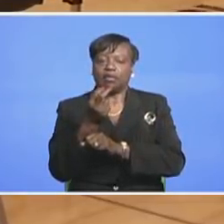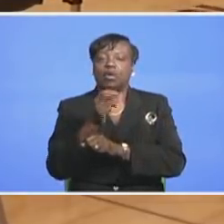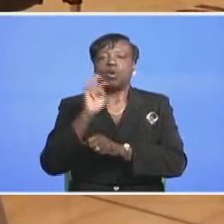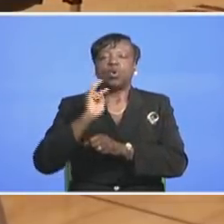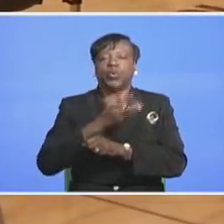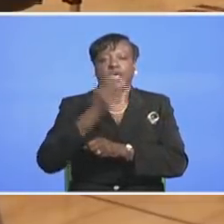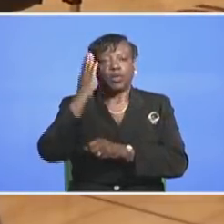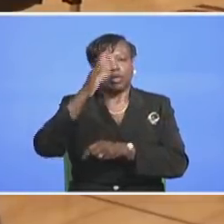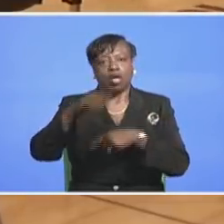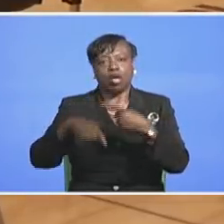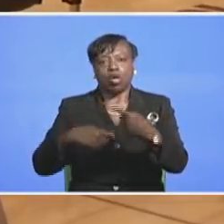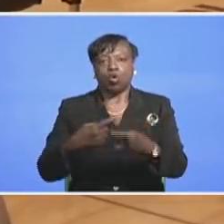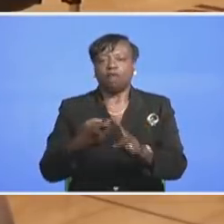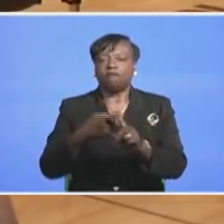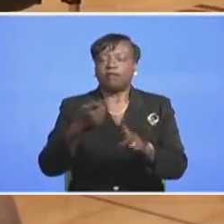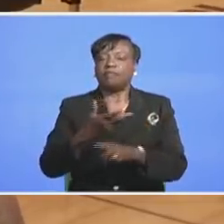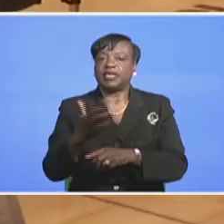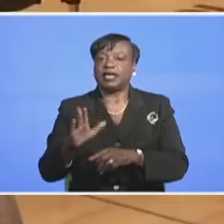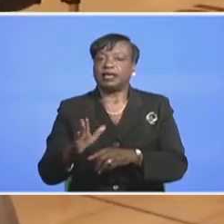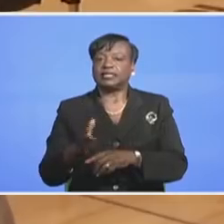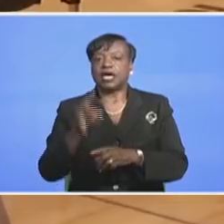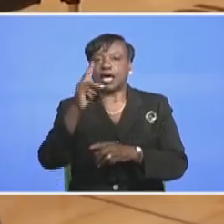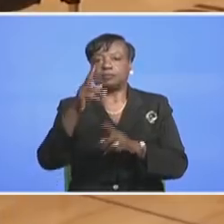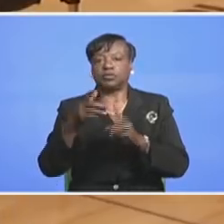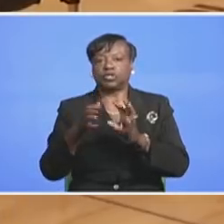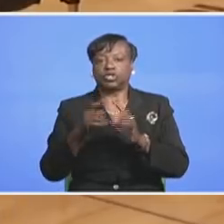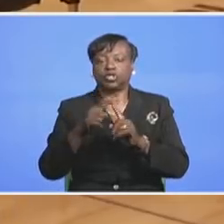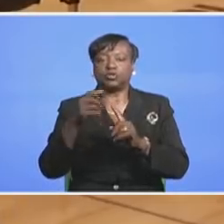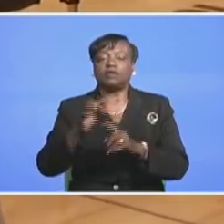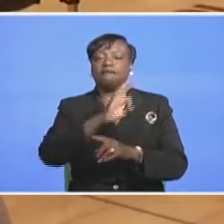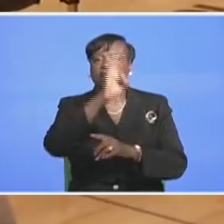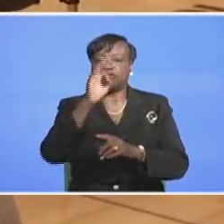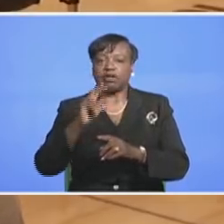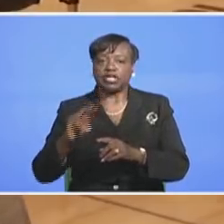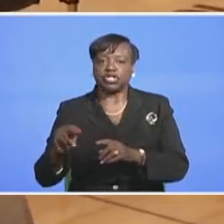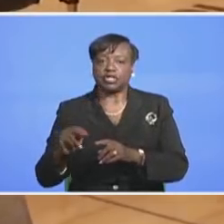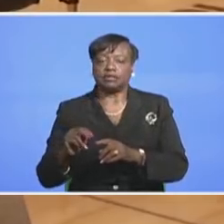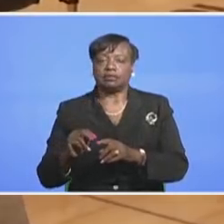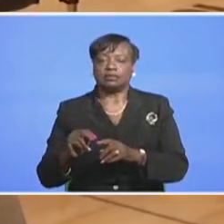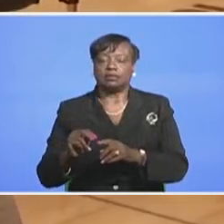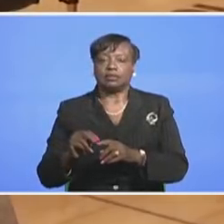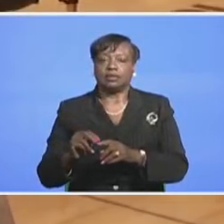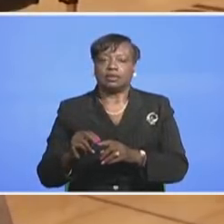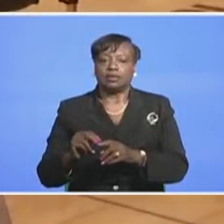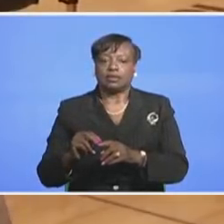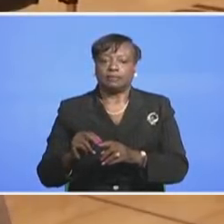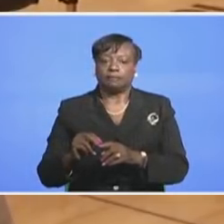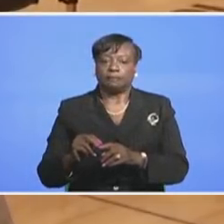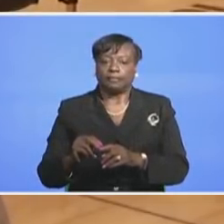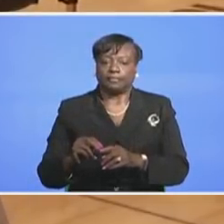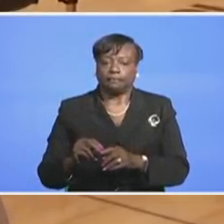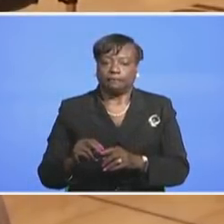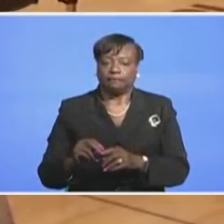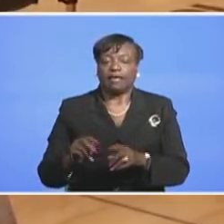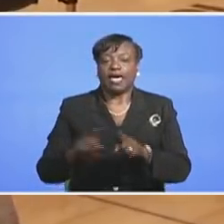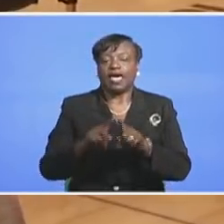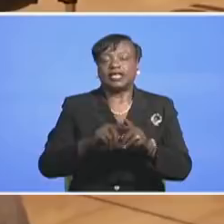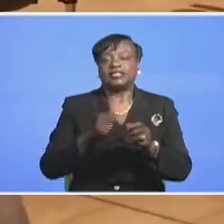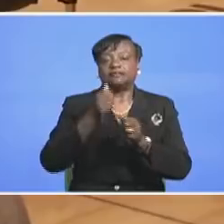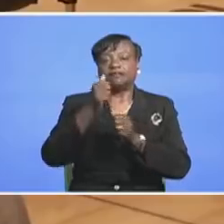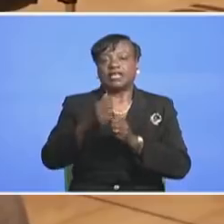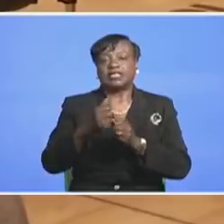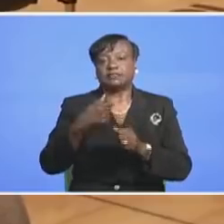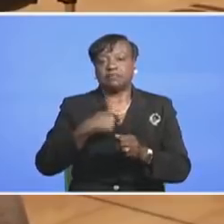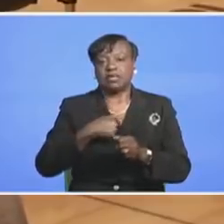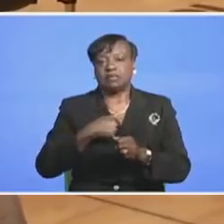there. So I leave it up to the federation executives to go ahead and decide if we can go ahead. But as far as me being a coach, I'm looking for